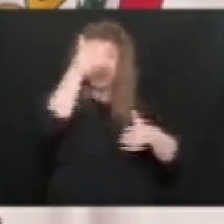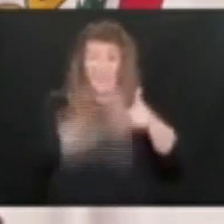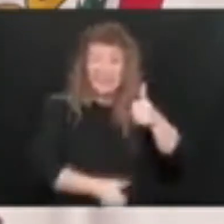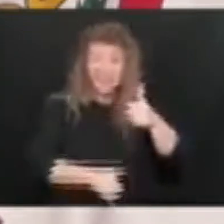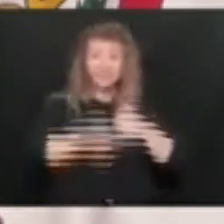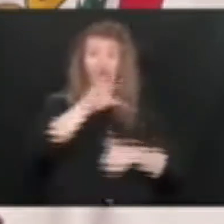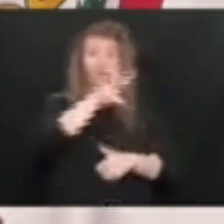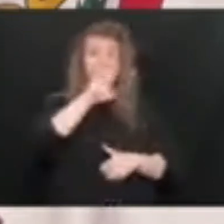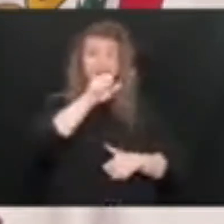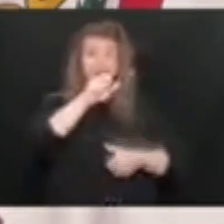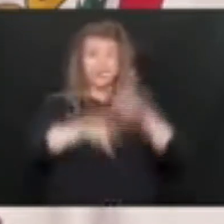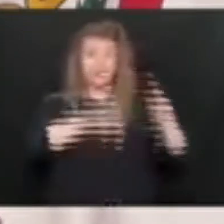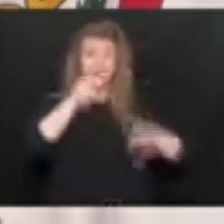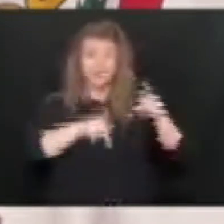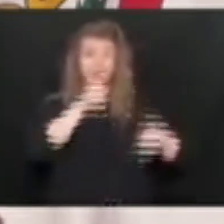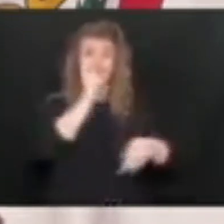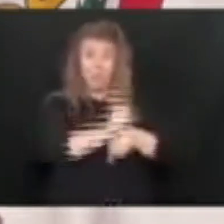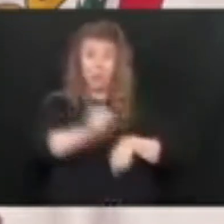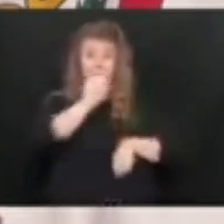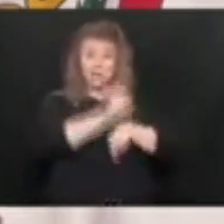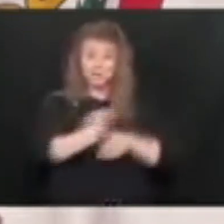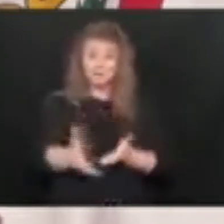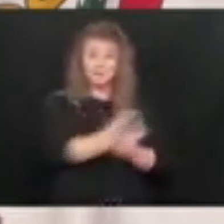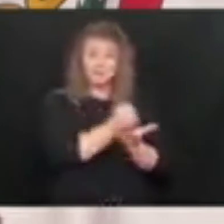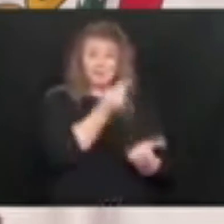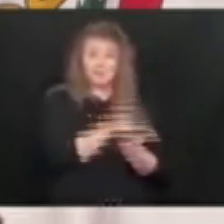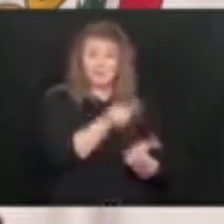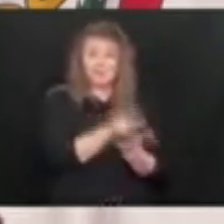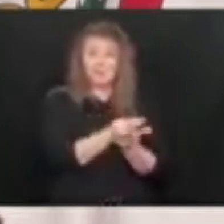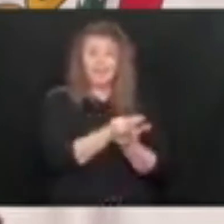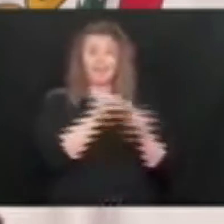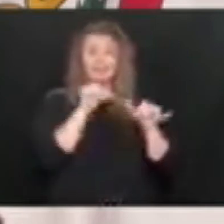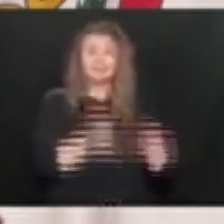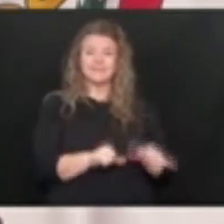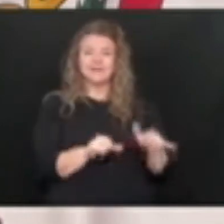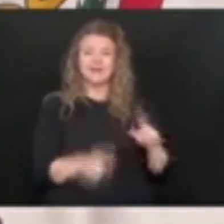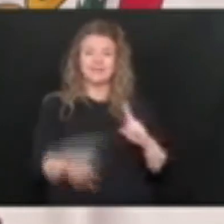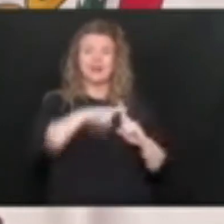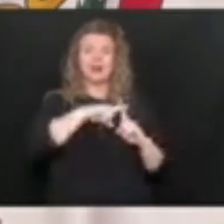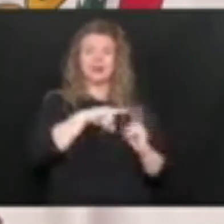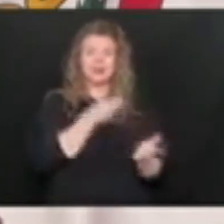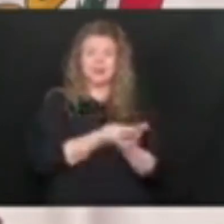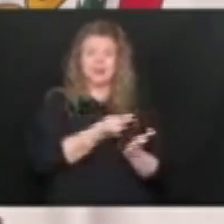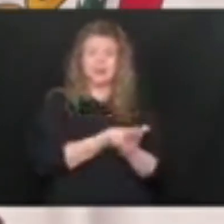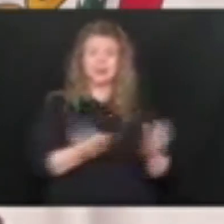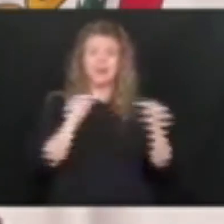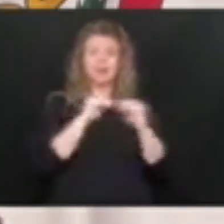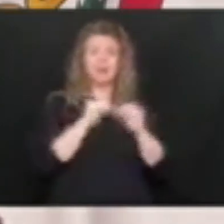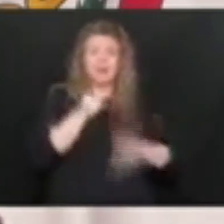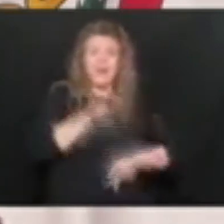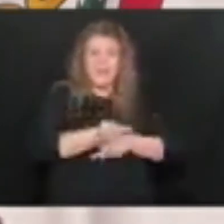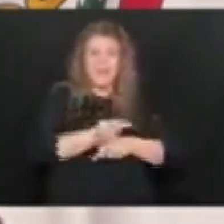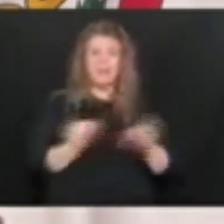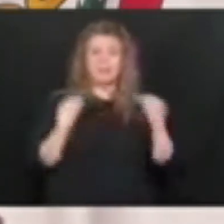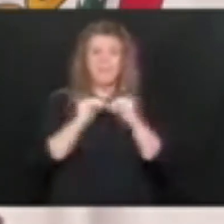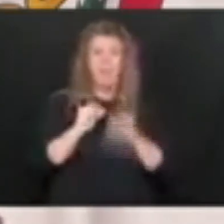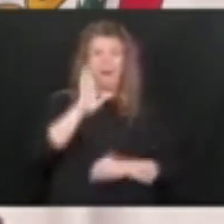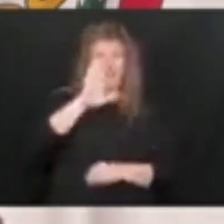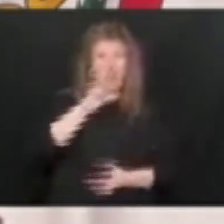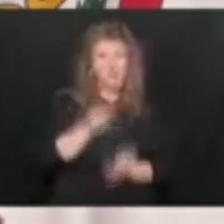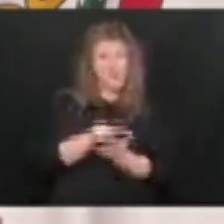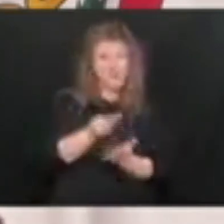to stay cash positive, to stay with more dollars in your pocket than you have today. It was a